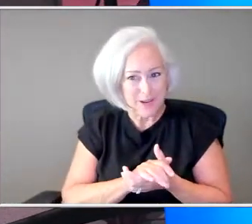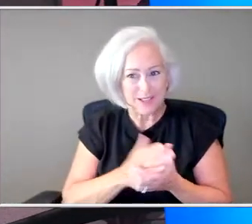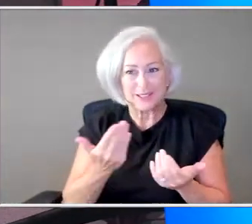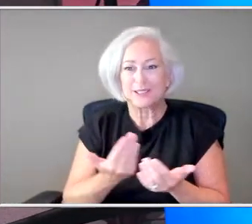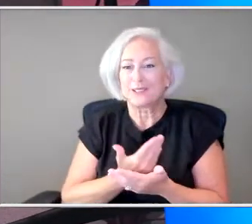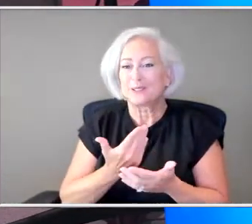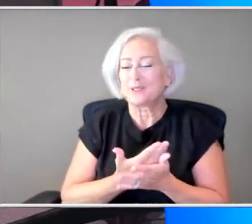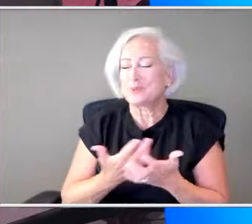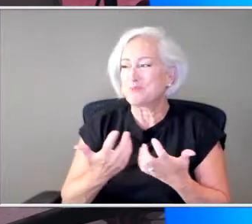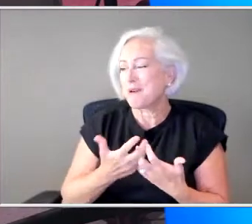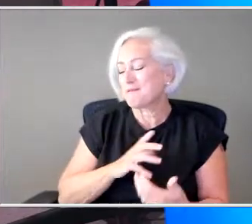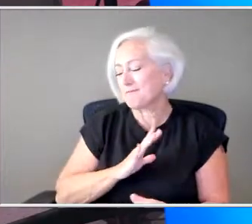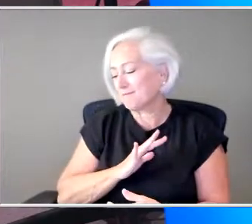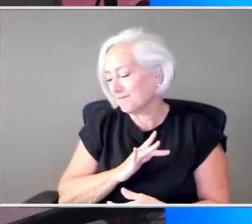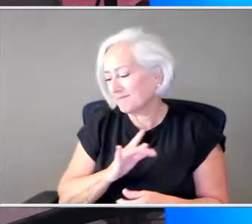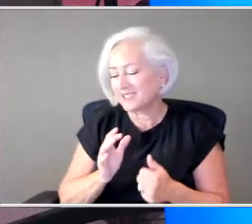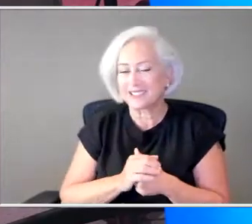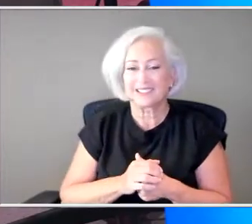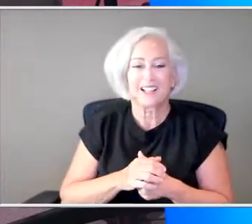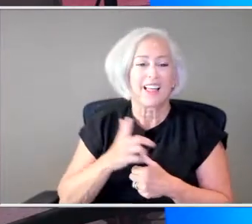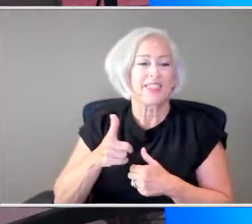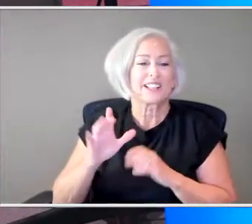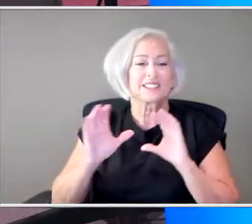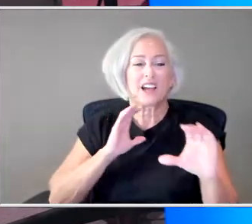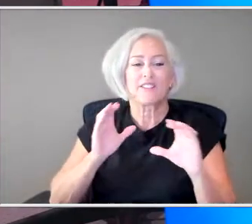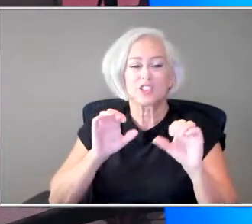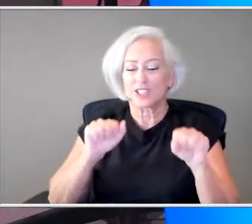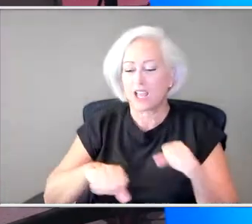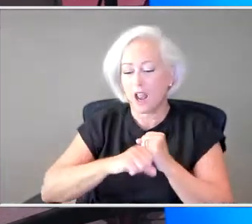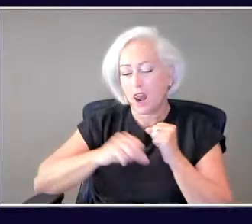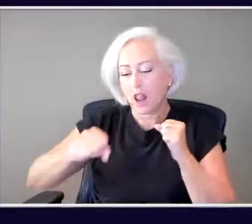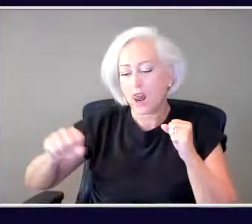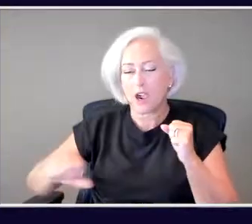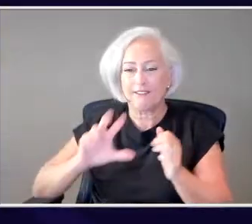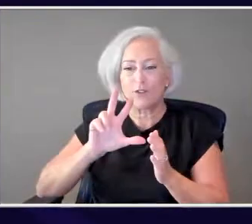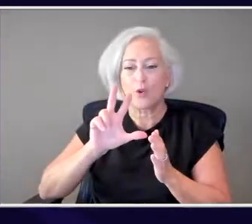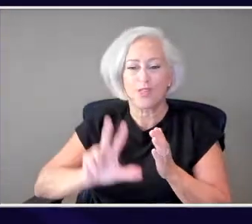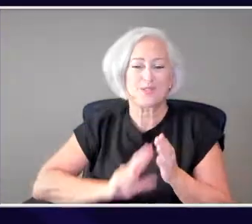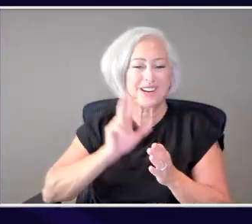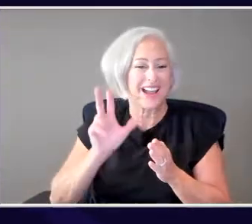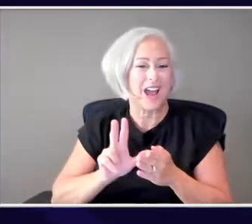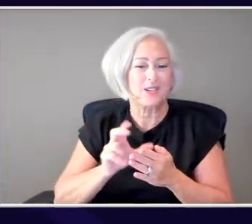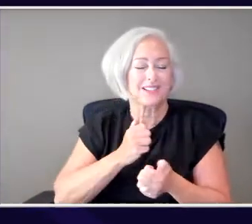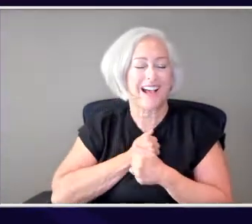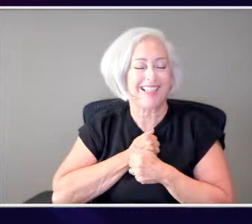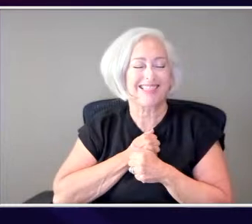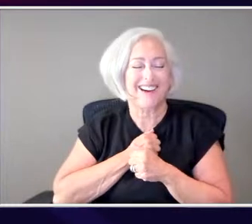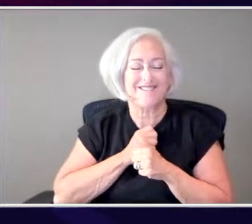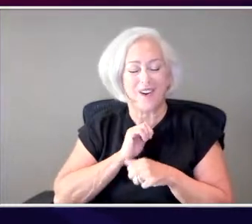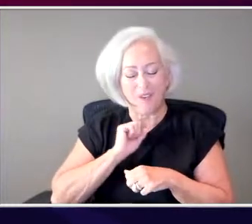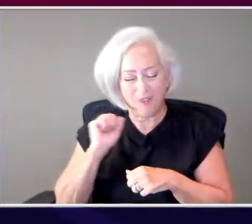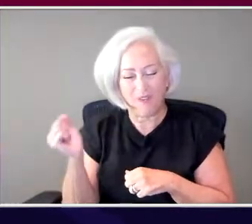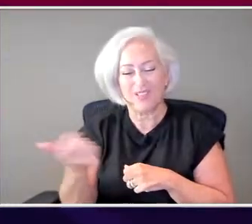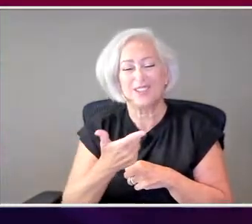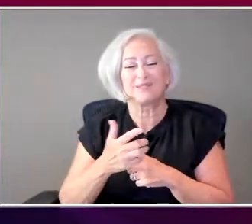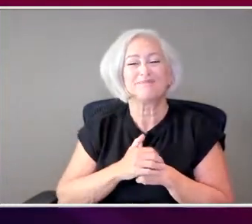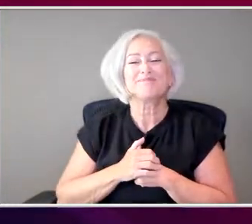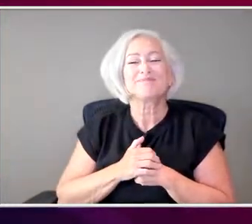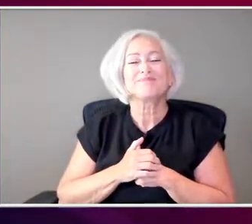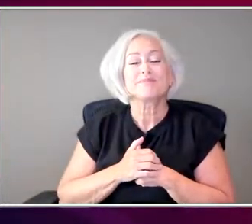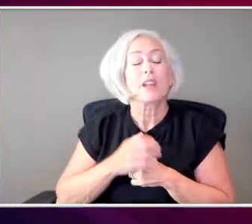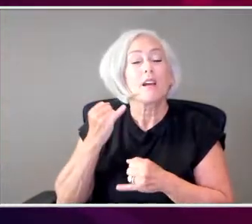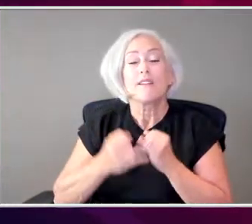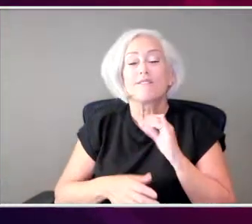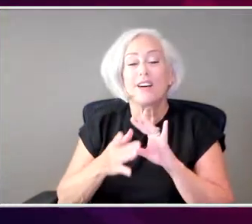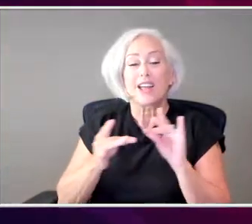amazing. This conversation could go on for another 3 hours. I just love all of you. It's time for some final thoughts from our guests. Angela, I